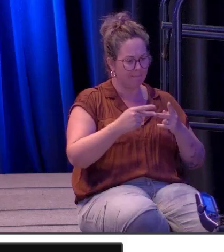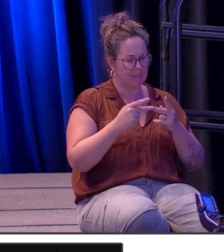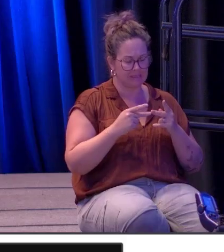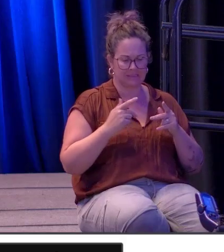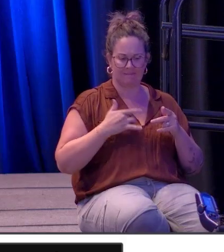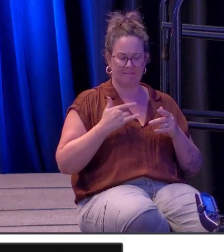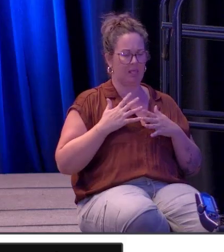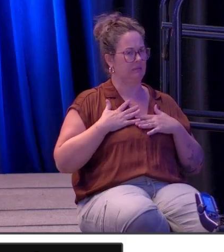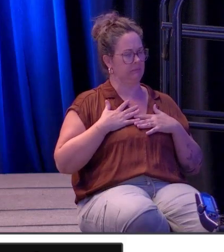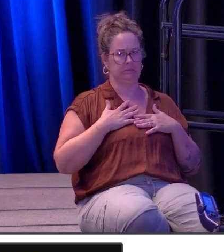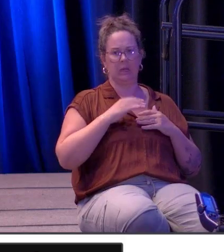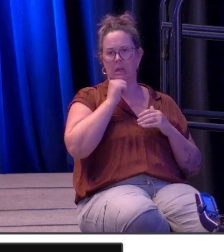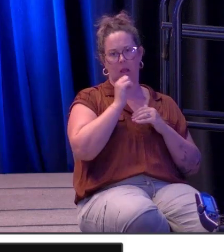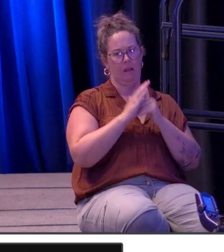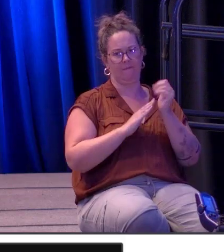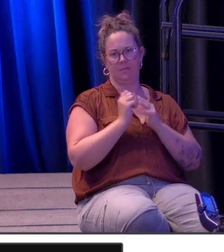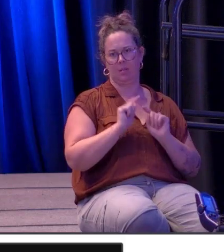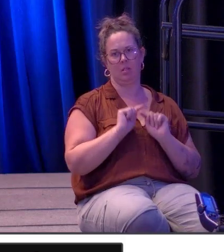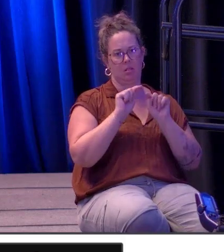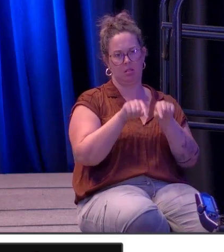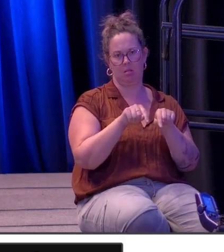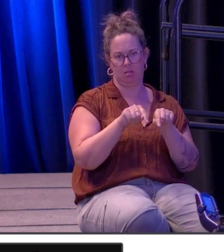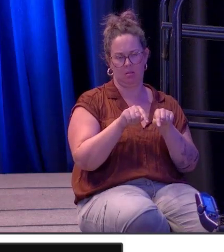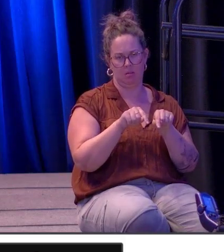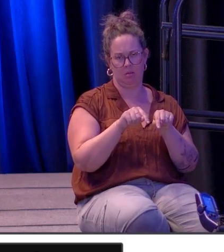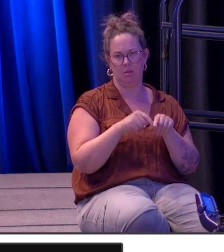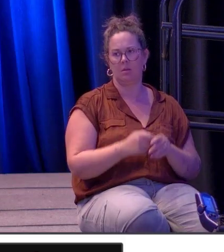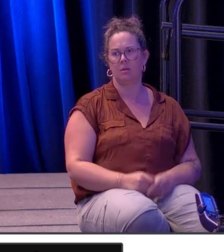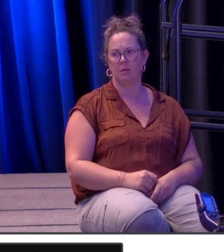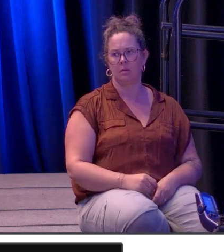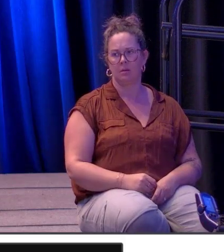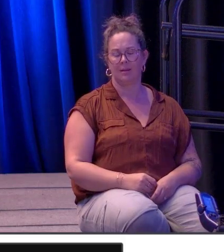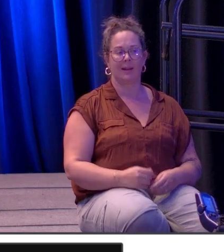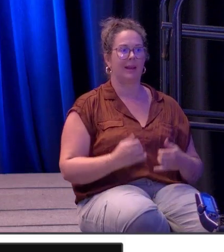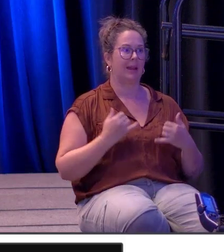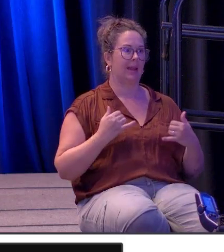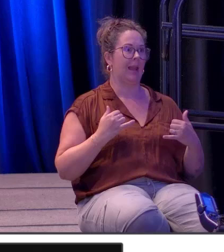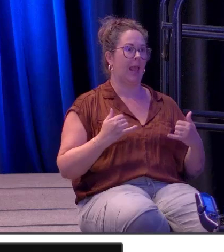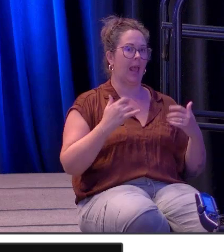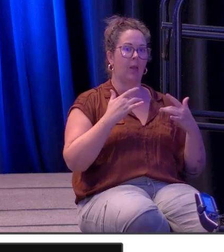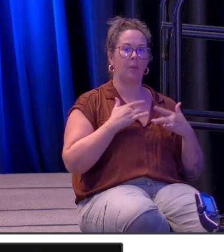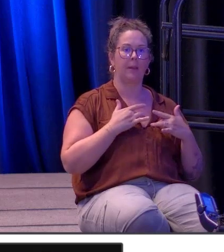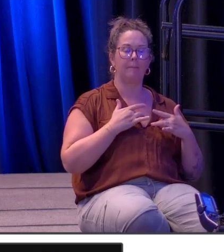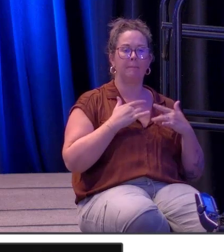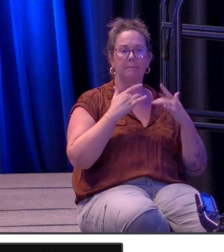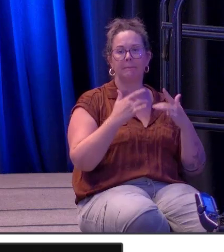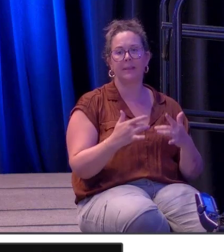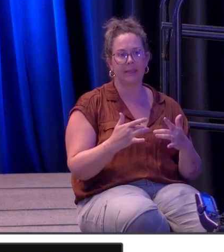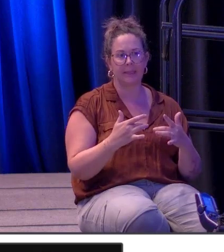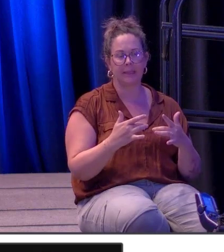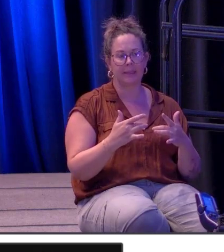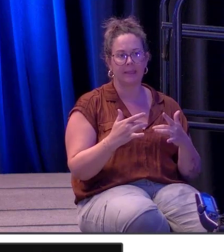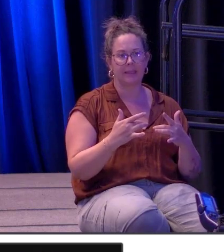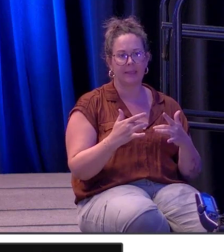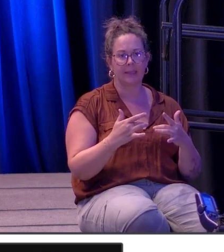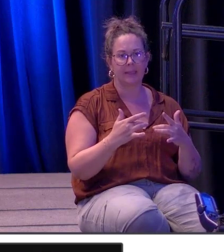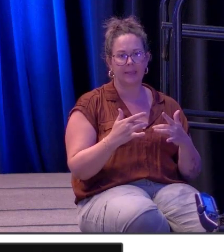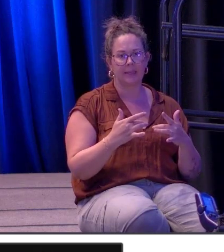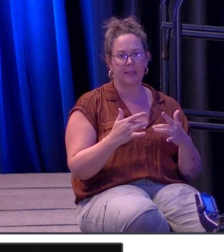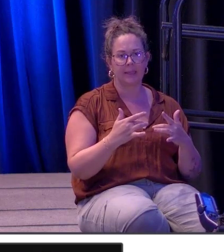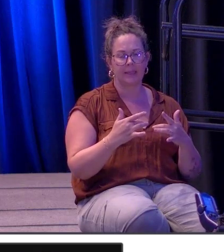in. So what I'd like to do now is, usually this is a time where we start to have